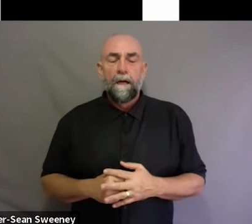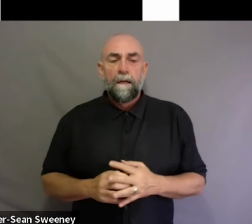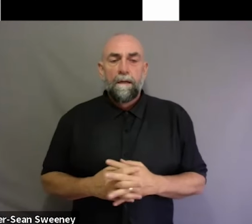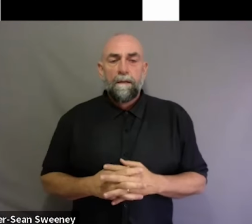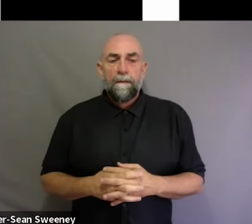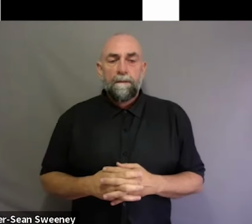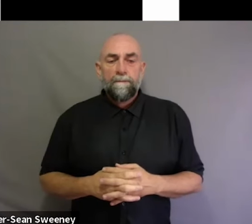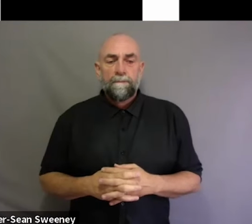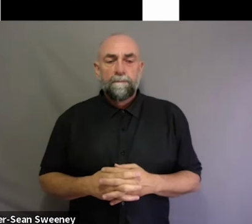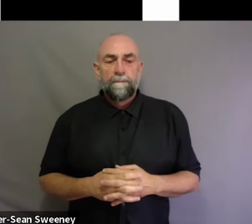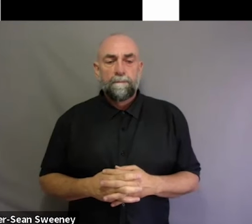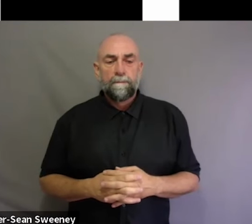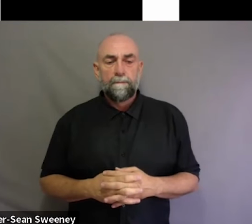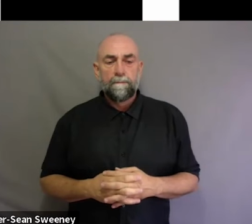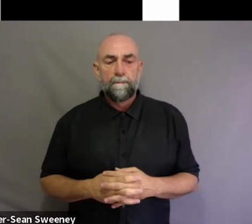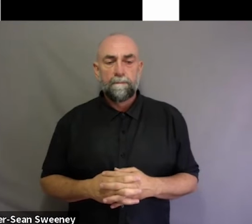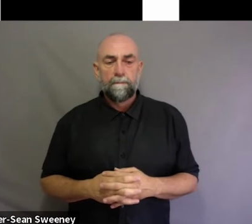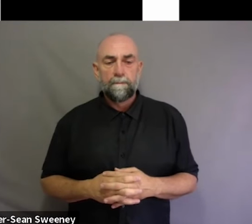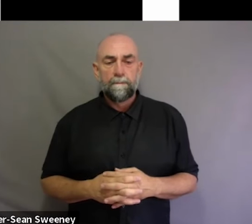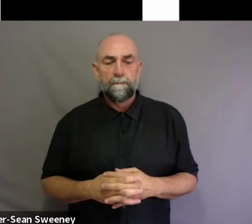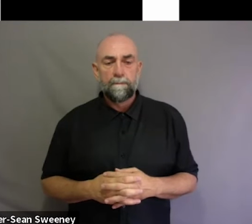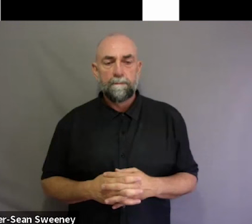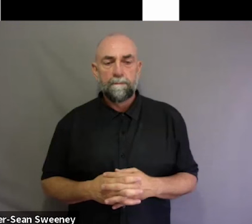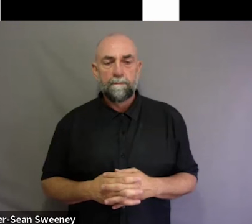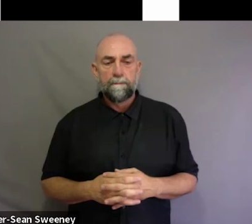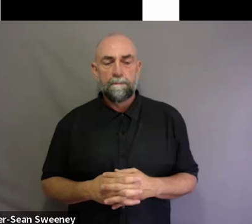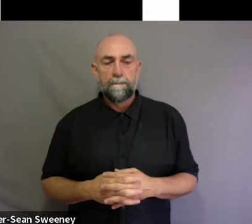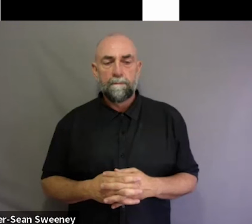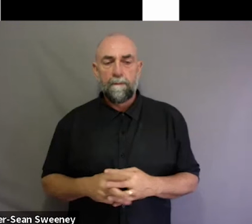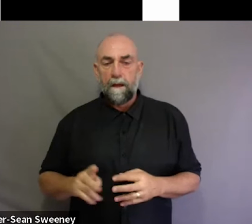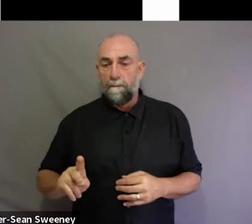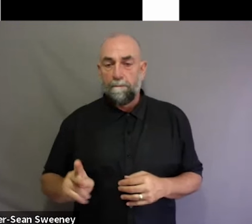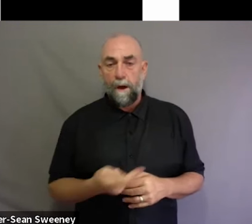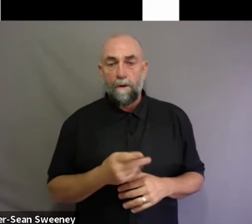Come back to the right window here. They're both unfair to left-handed people.